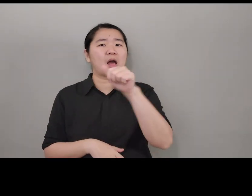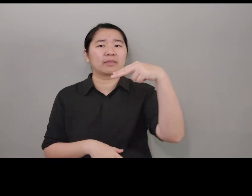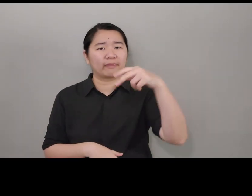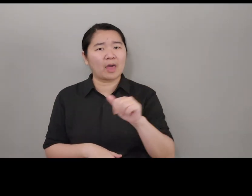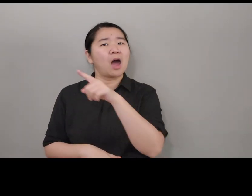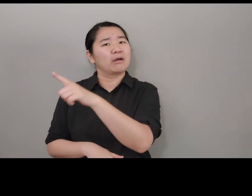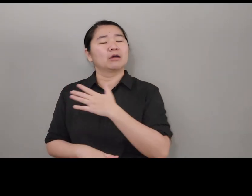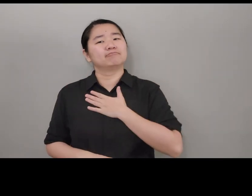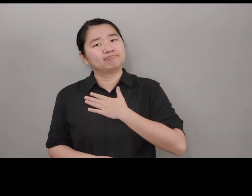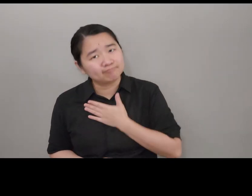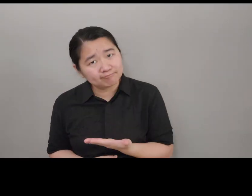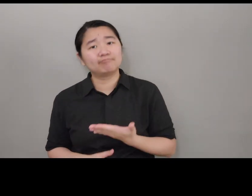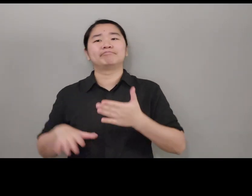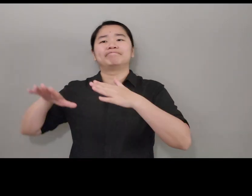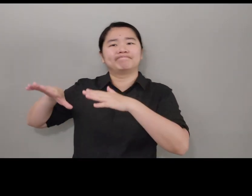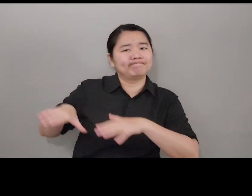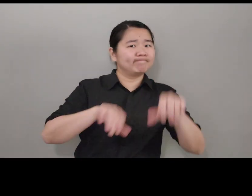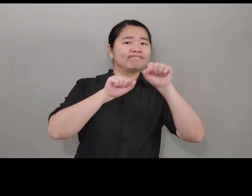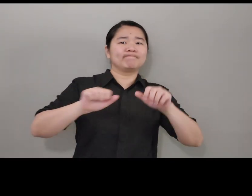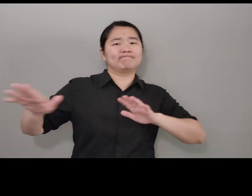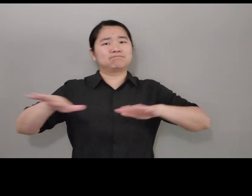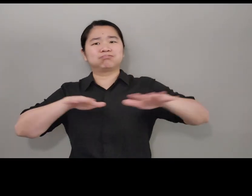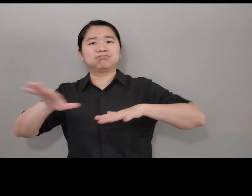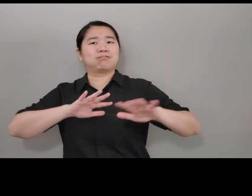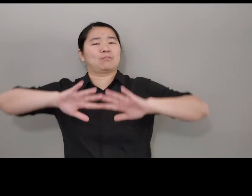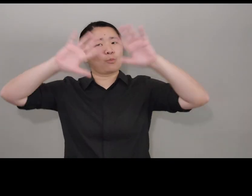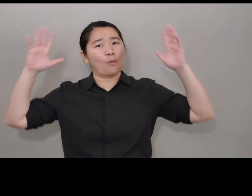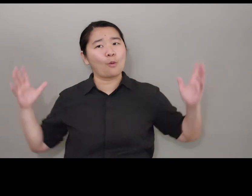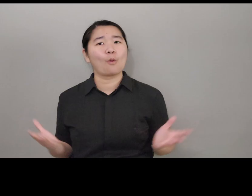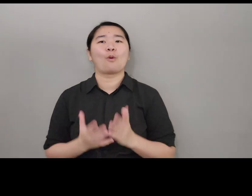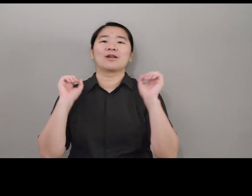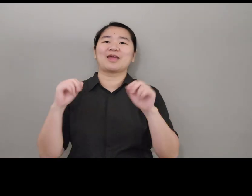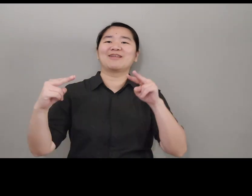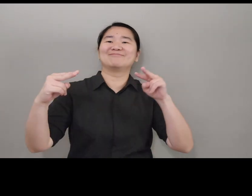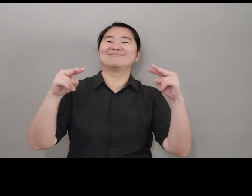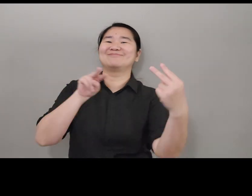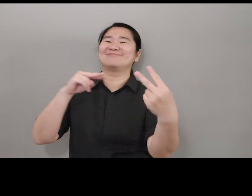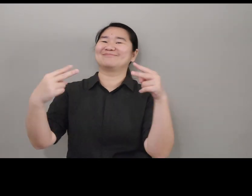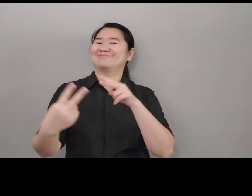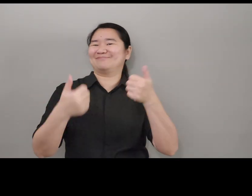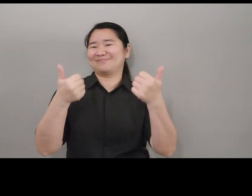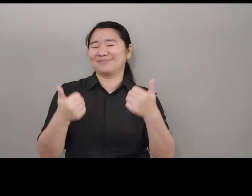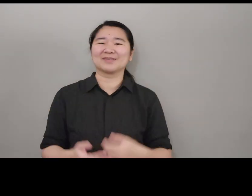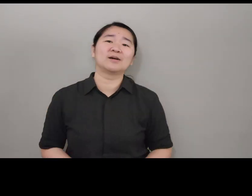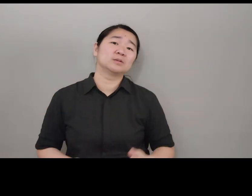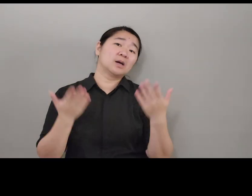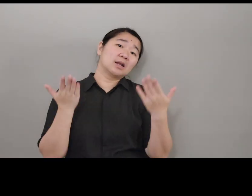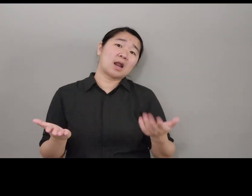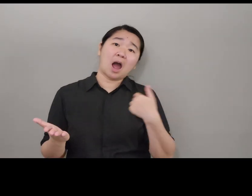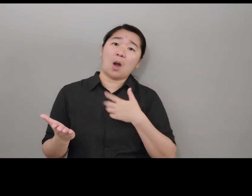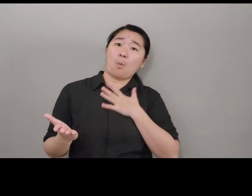spoke about and adding it into the conversation. But I think the key that I'd like to talk to everybody about is finding that balance